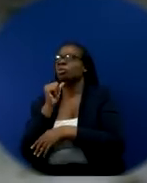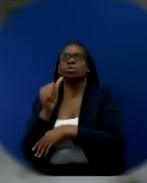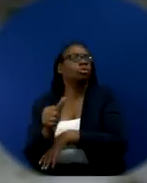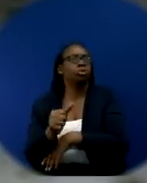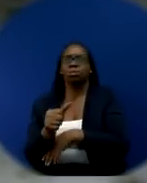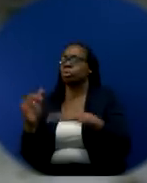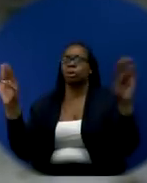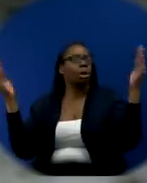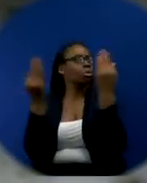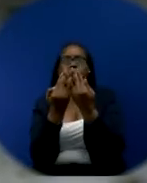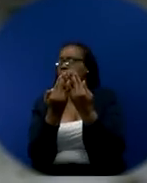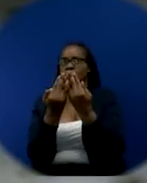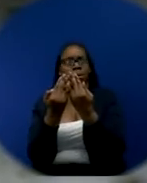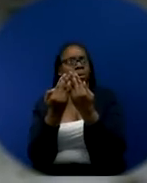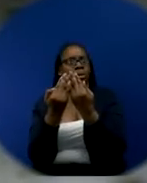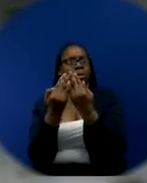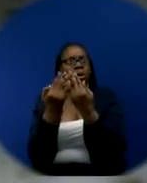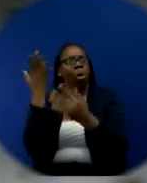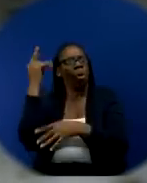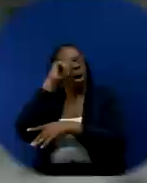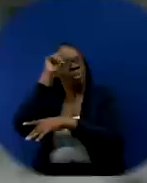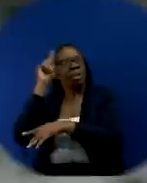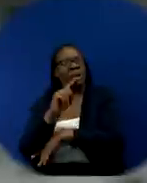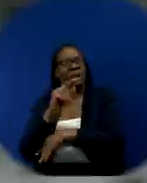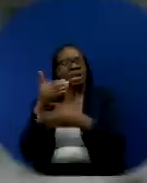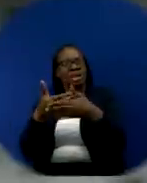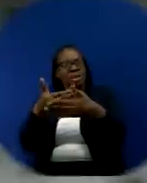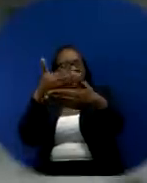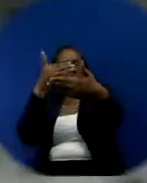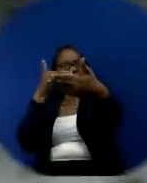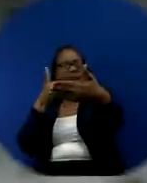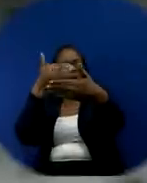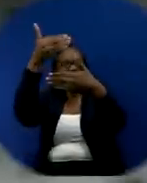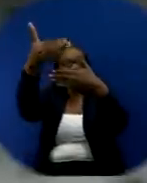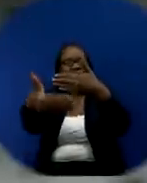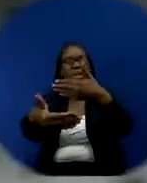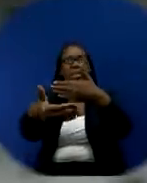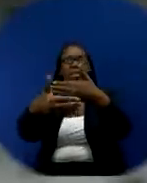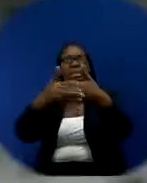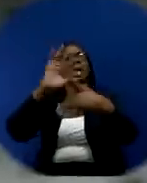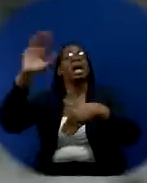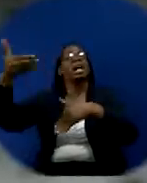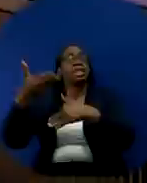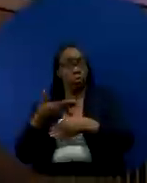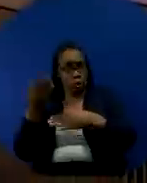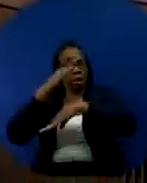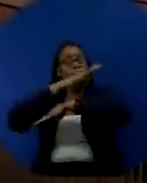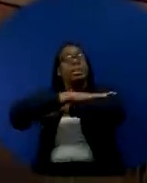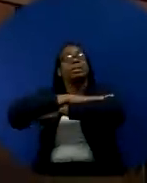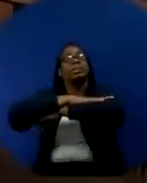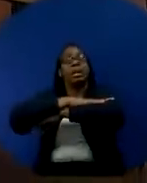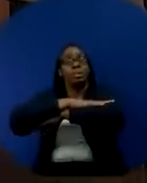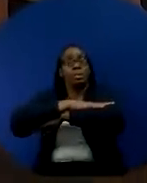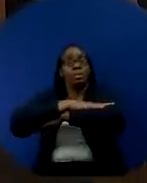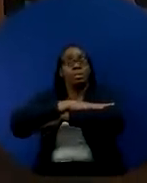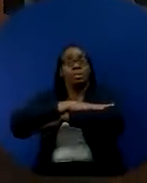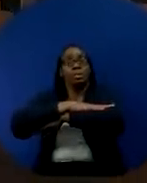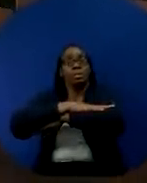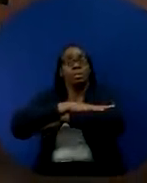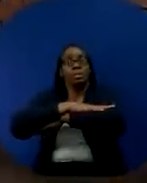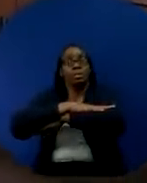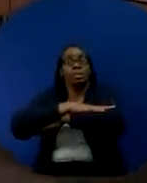dare close that gate, because everybody outside the gate is welcome at that table." I need to ask, who in